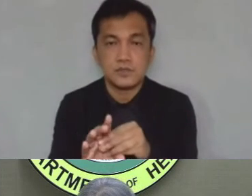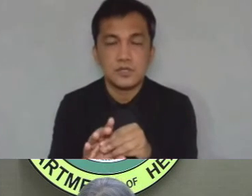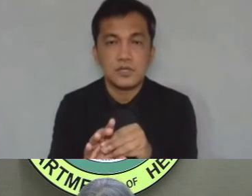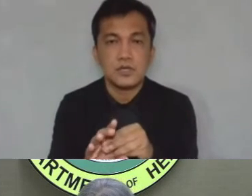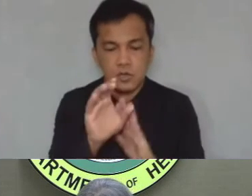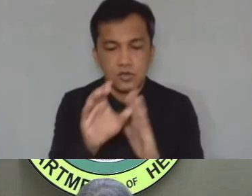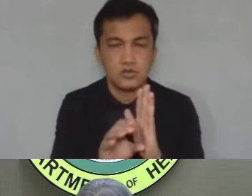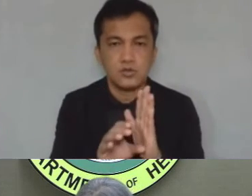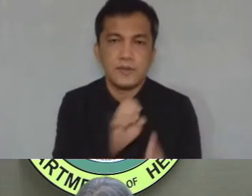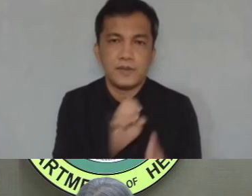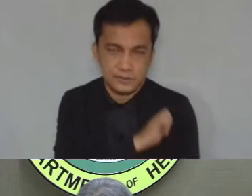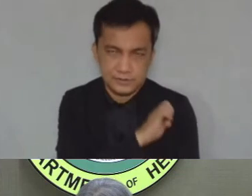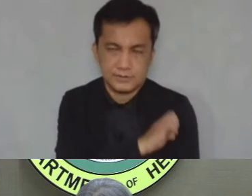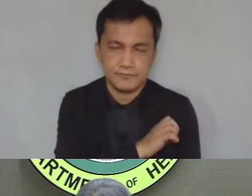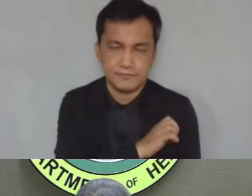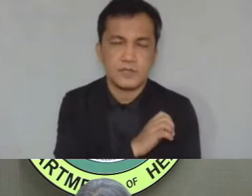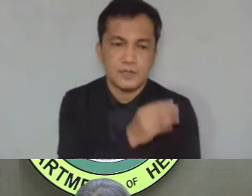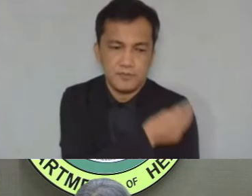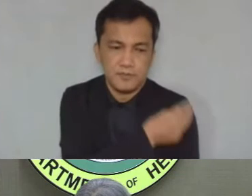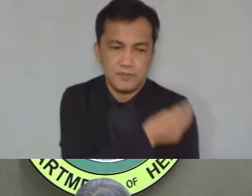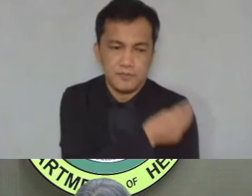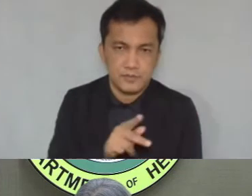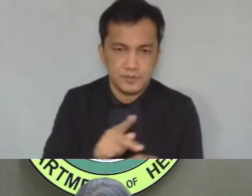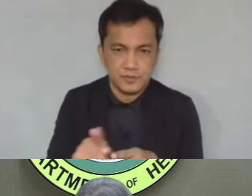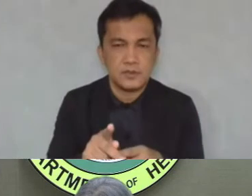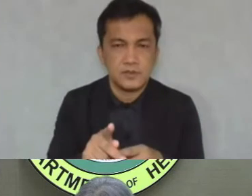in the Code of Ethics of Medical Profession as